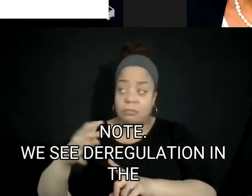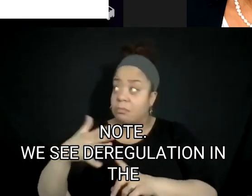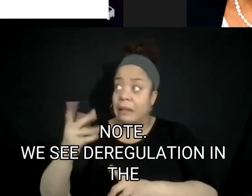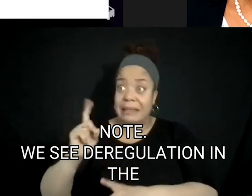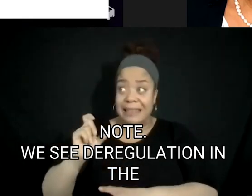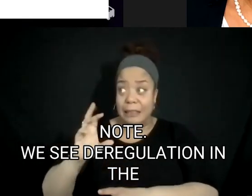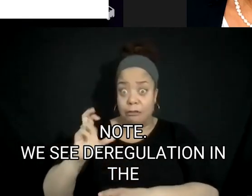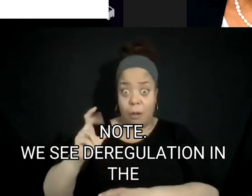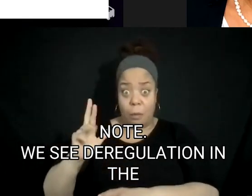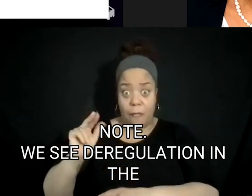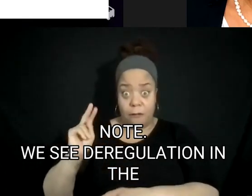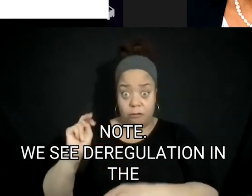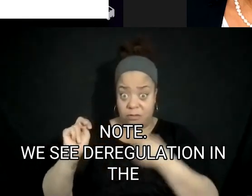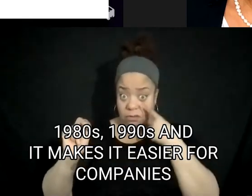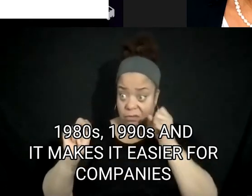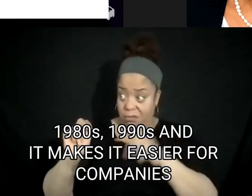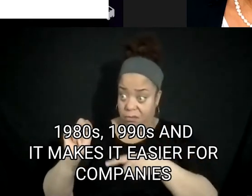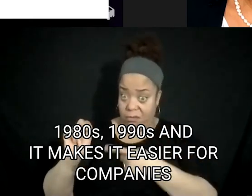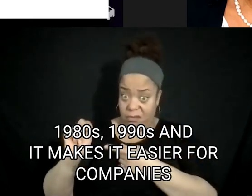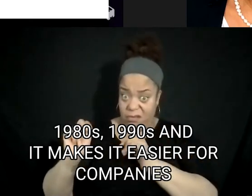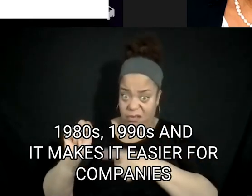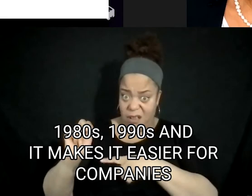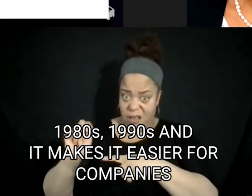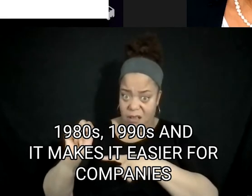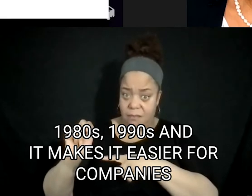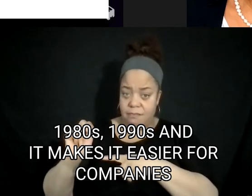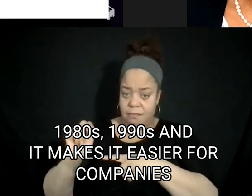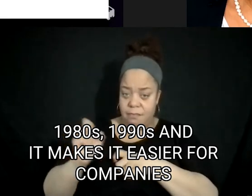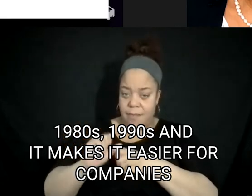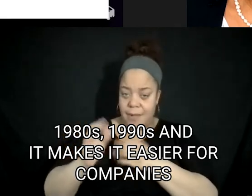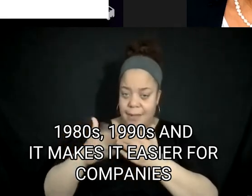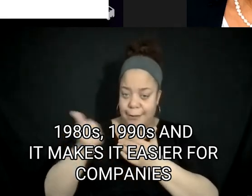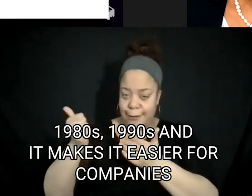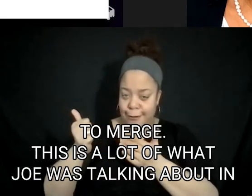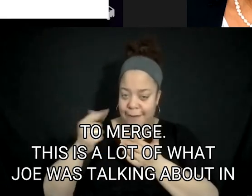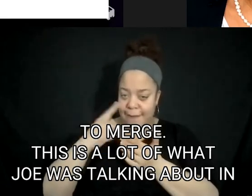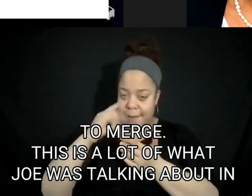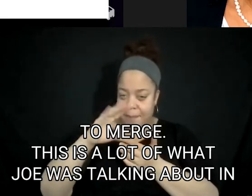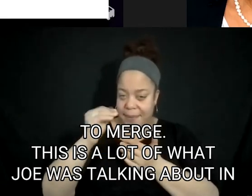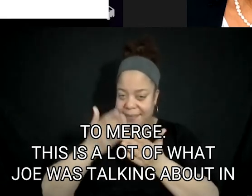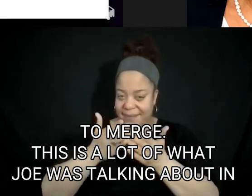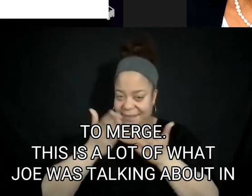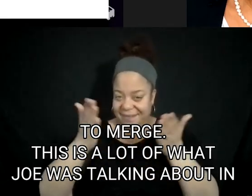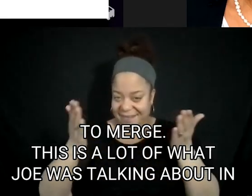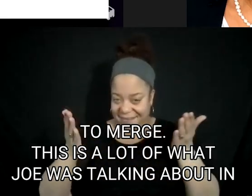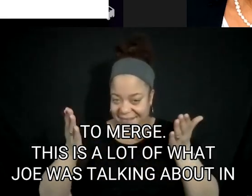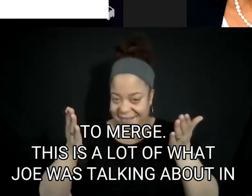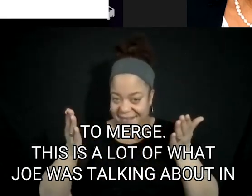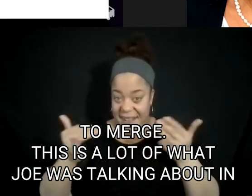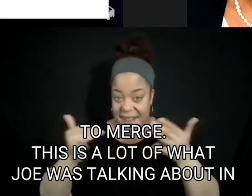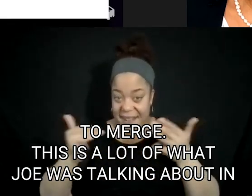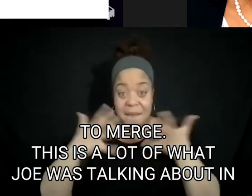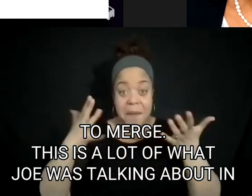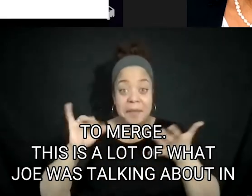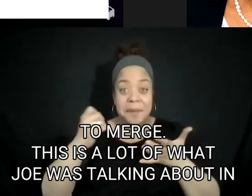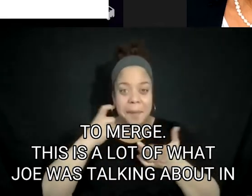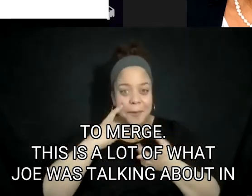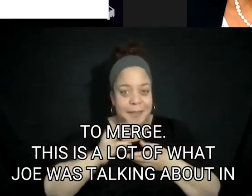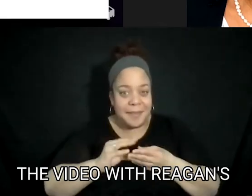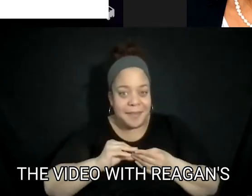in the video with Reagan's FCC and all the deregulation they did to allow for more